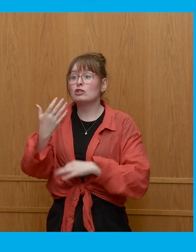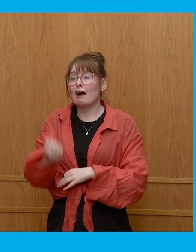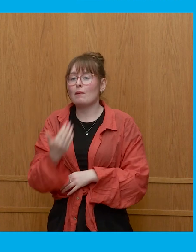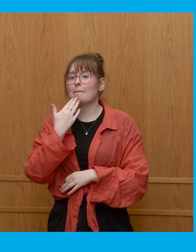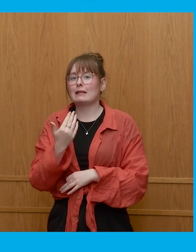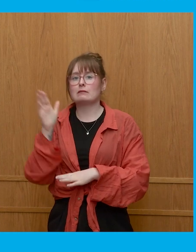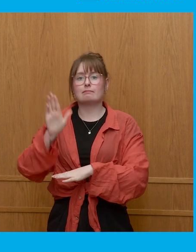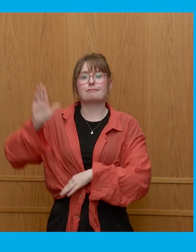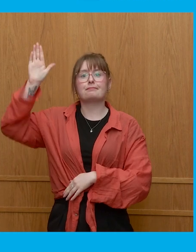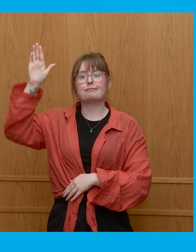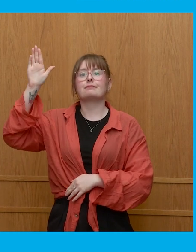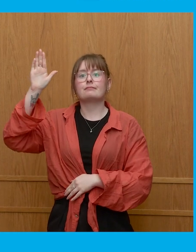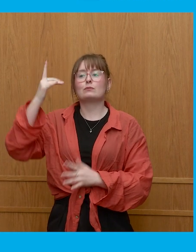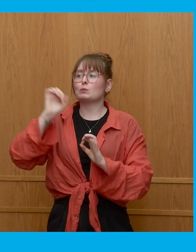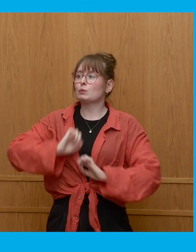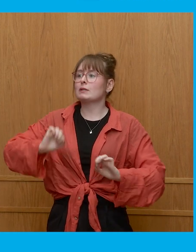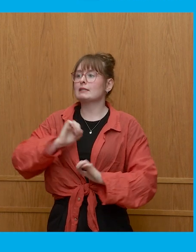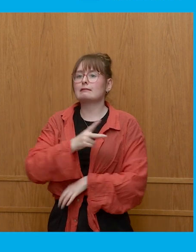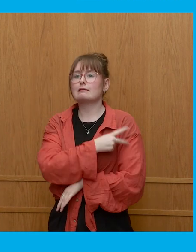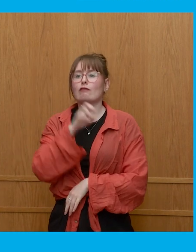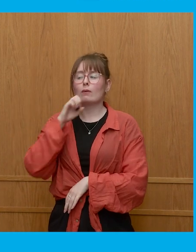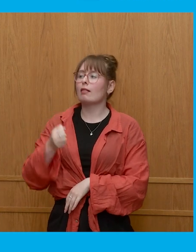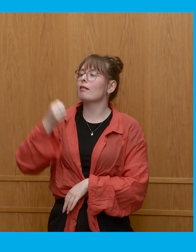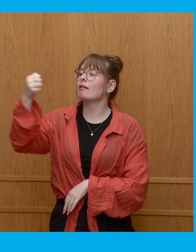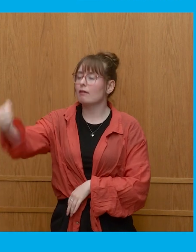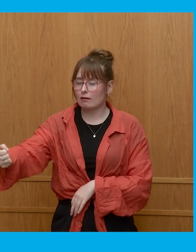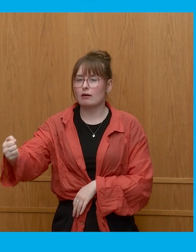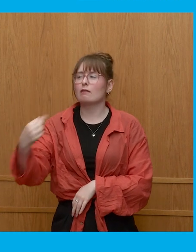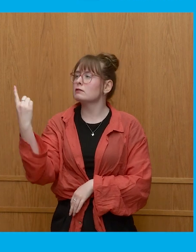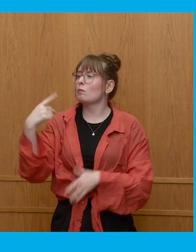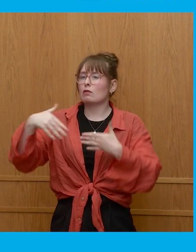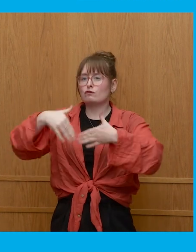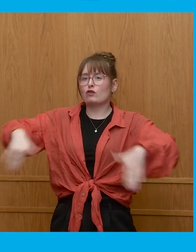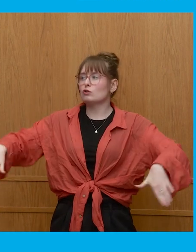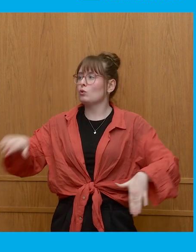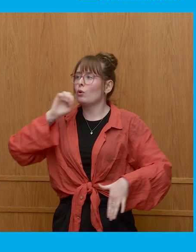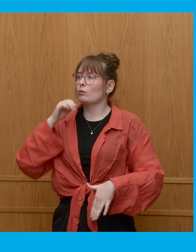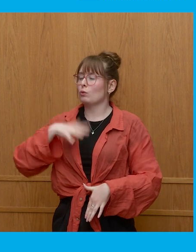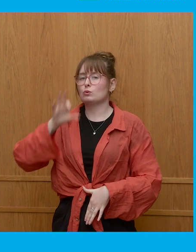yes, please put up your hands and hopefully the mics will find you. There's someone in the front row down here.